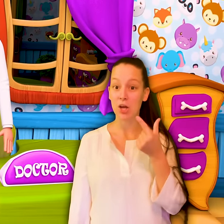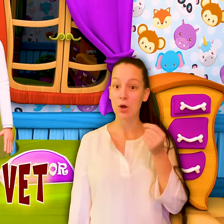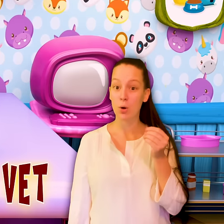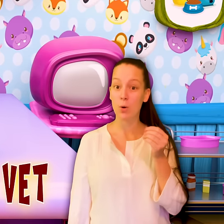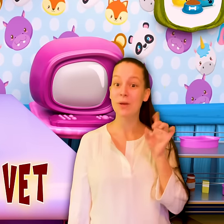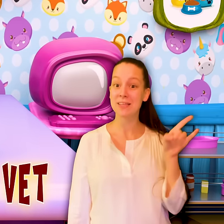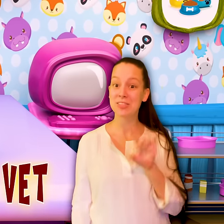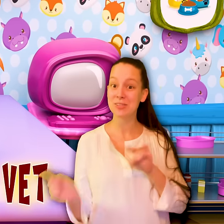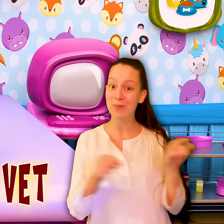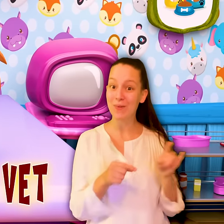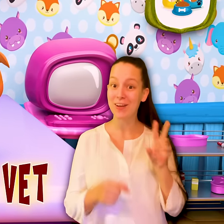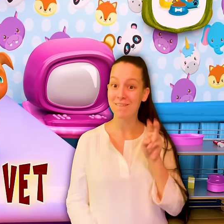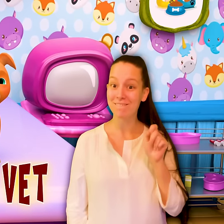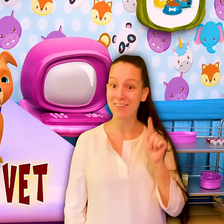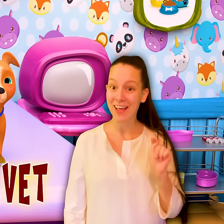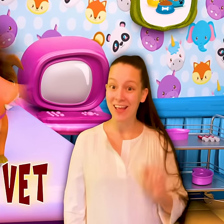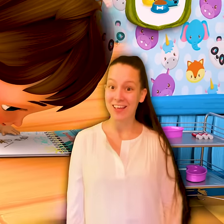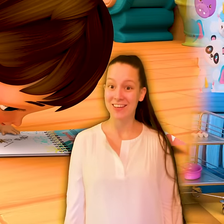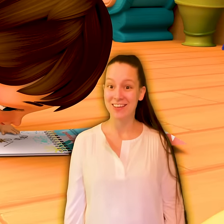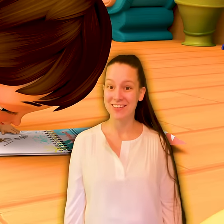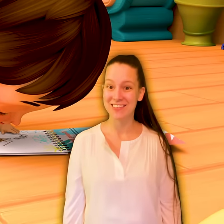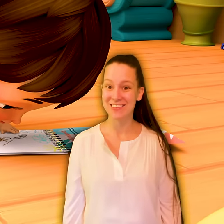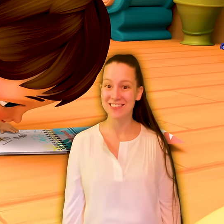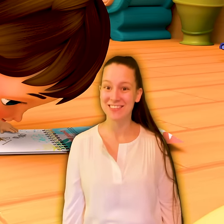bingo's going to the vet